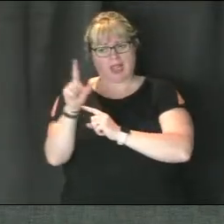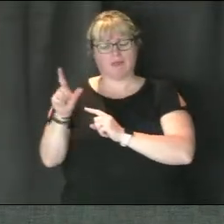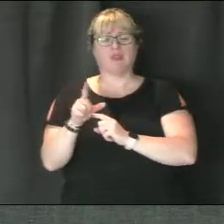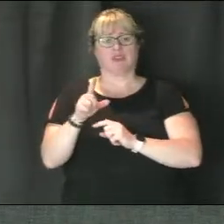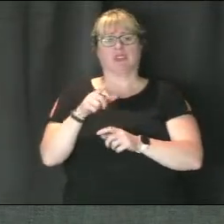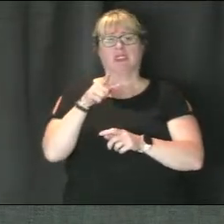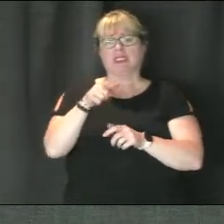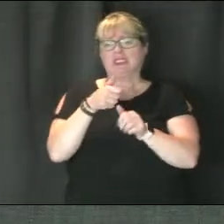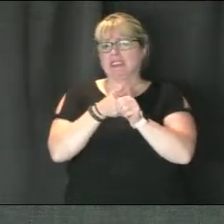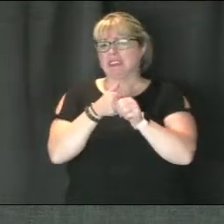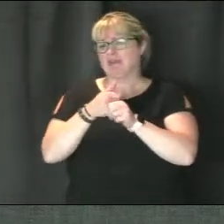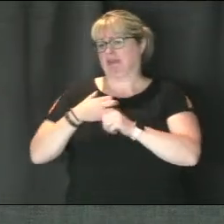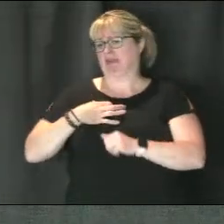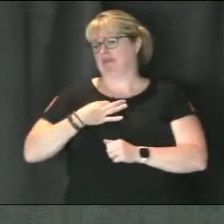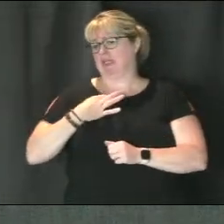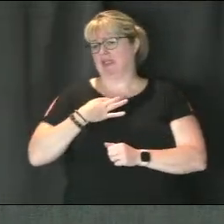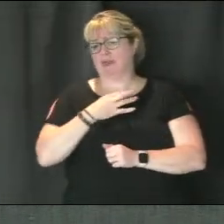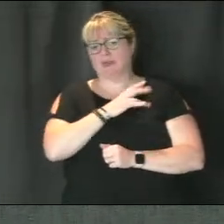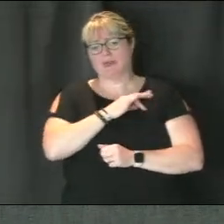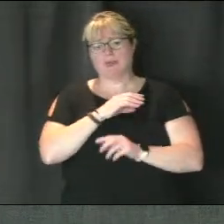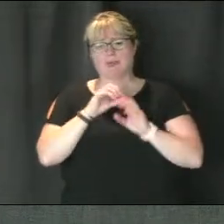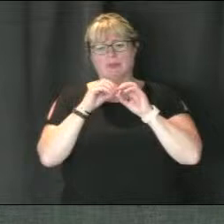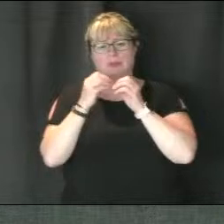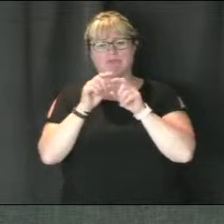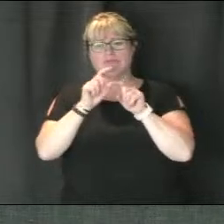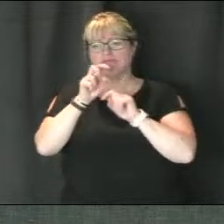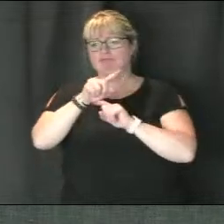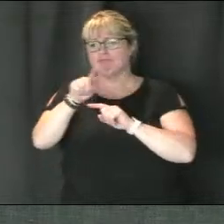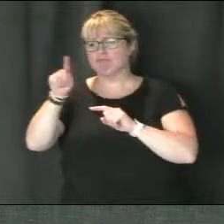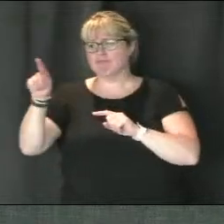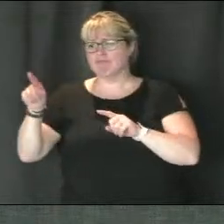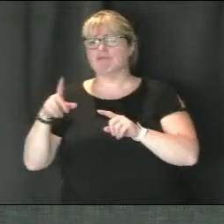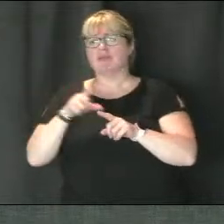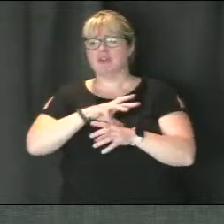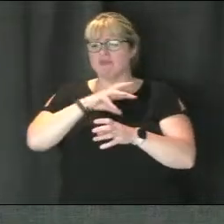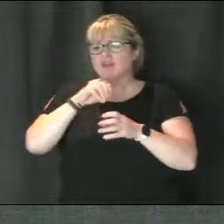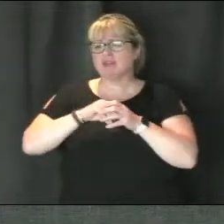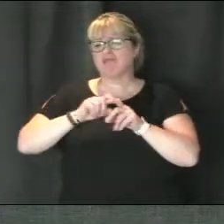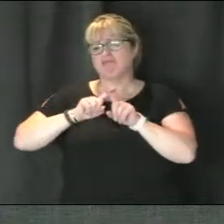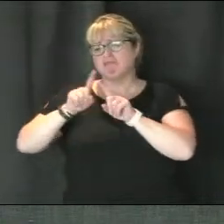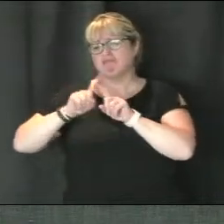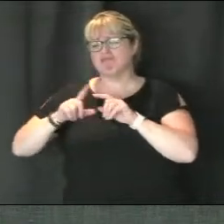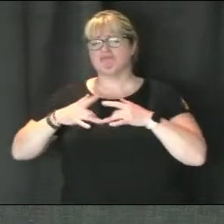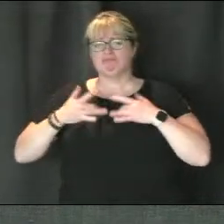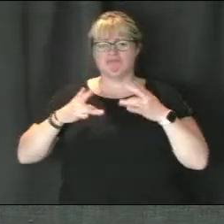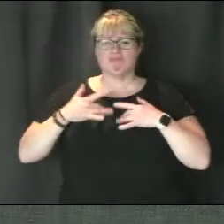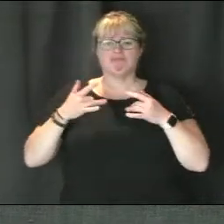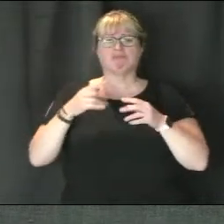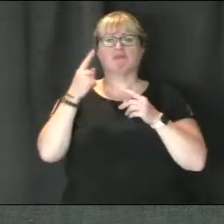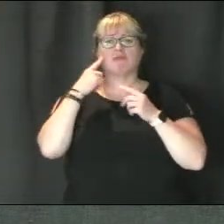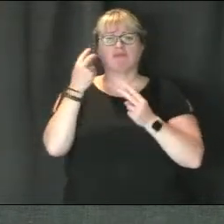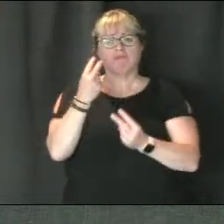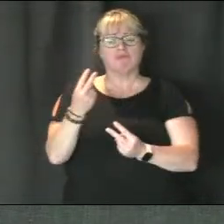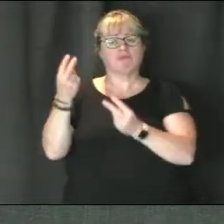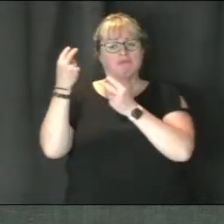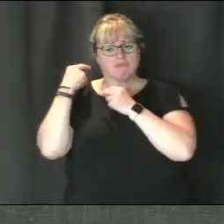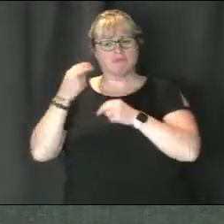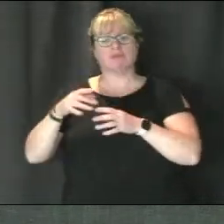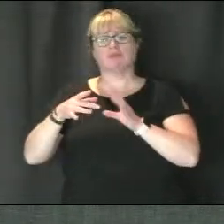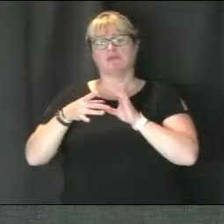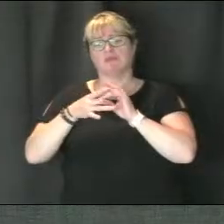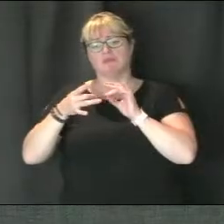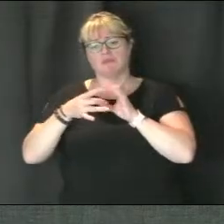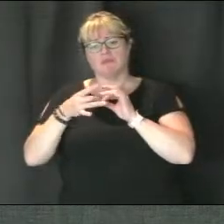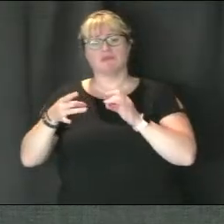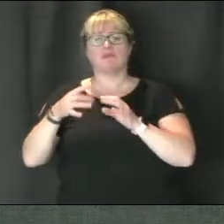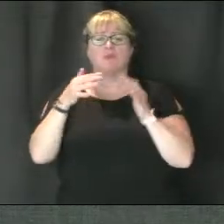Maureen is a dedicated volunteer for a number of organizations and has taken part in various events of remembrance on historical discussions